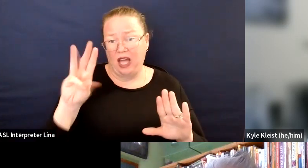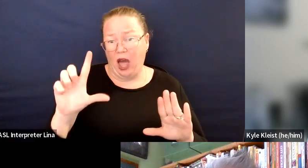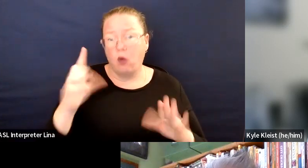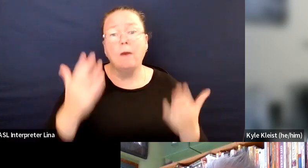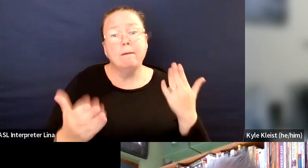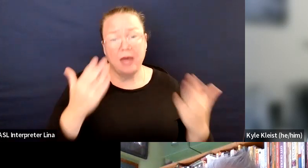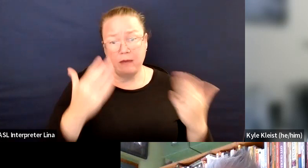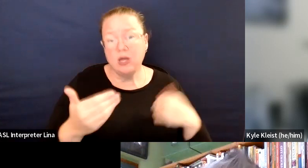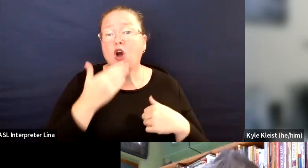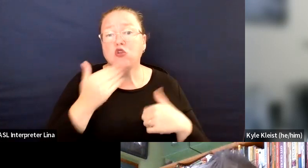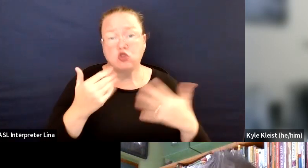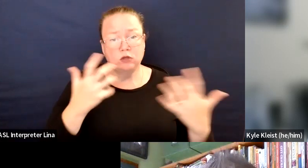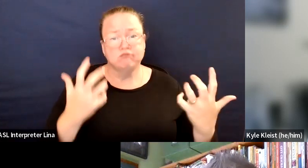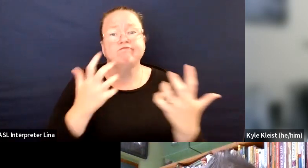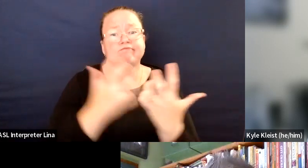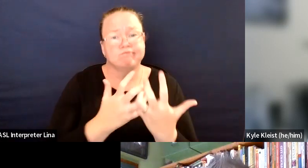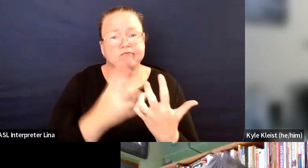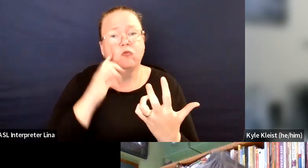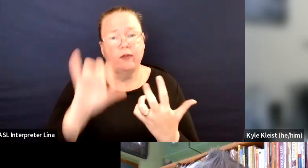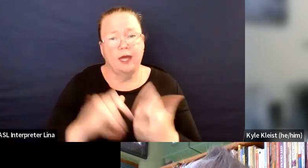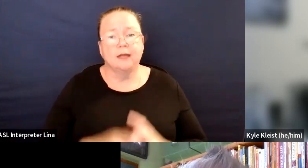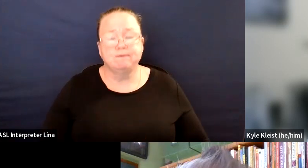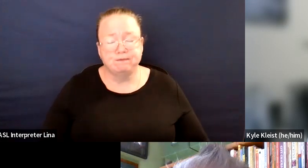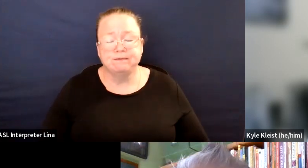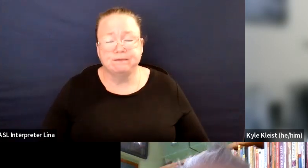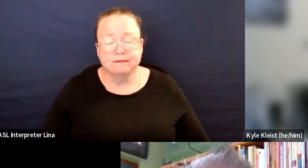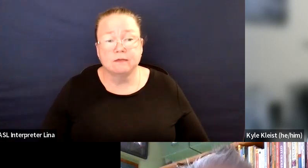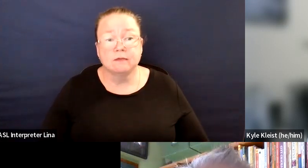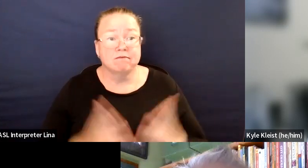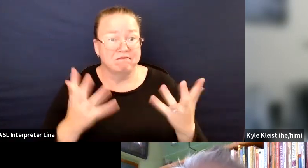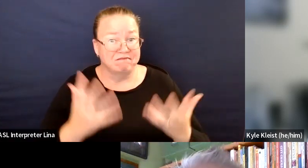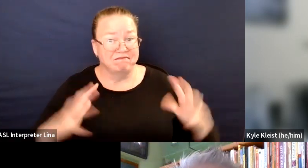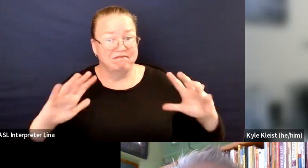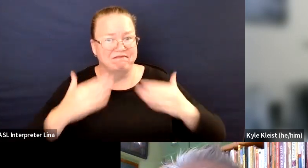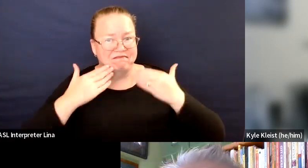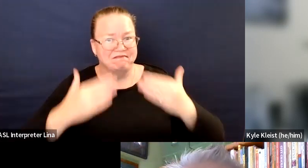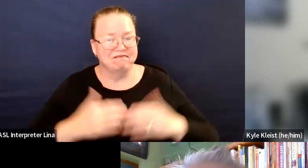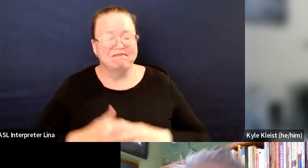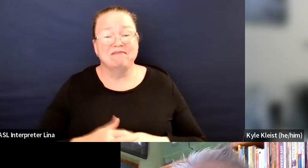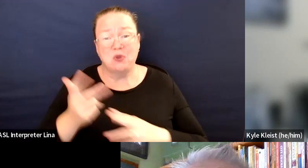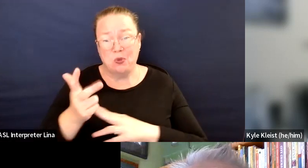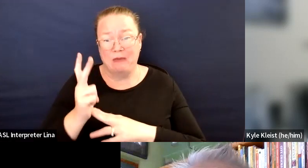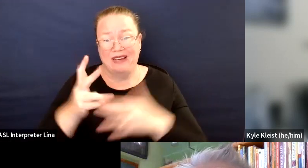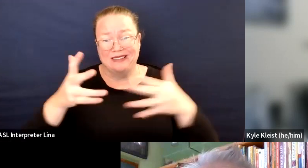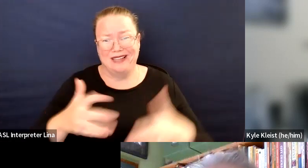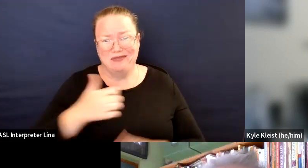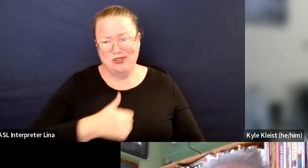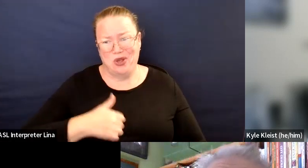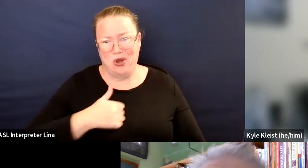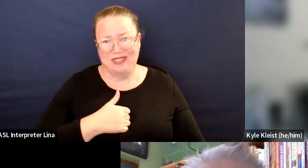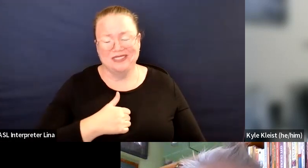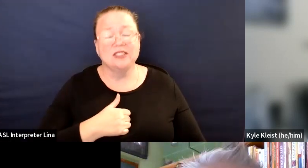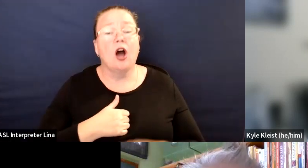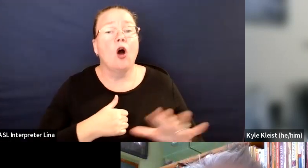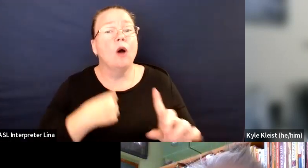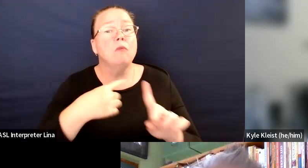be a great accommodation as well. That's it. Thank you. 3 minutes now. I'm sorry to take up. We do